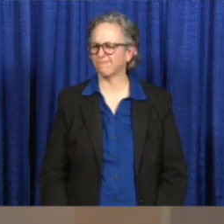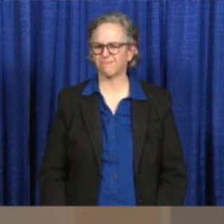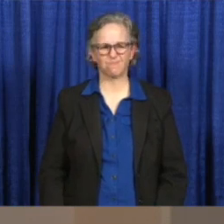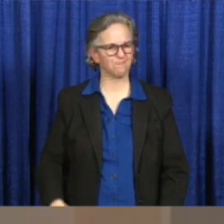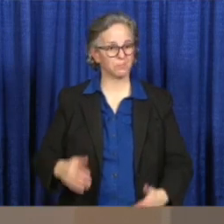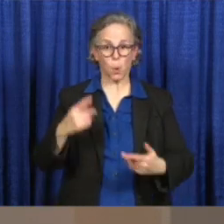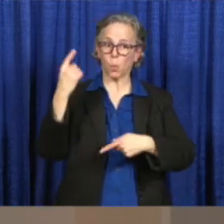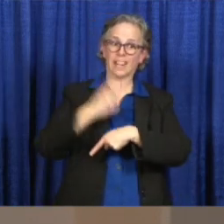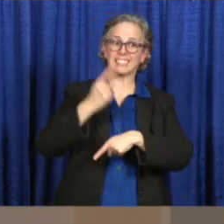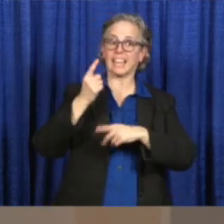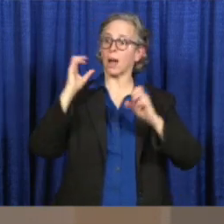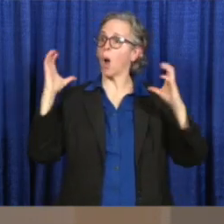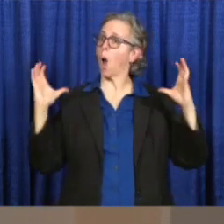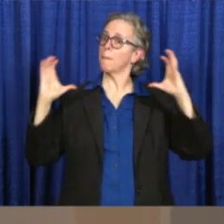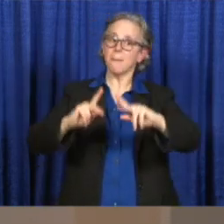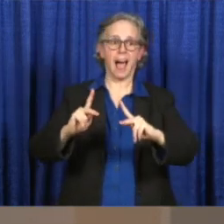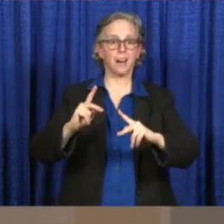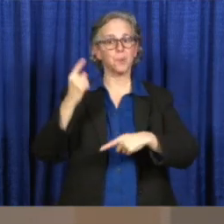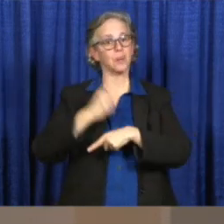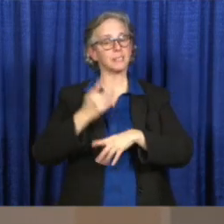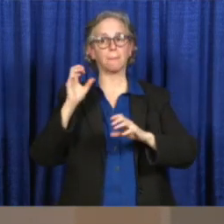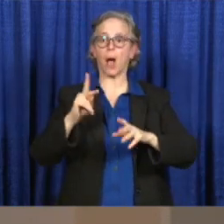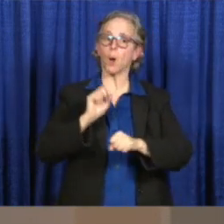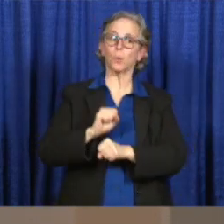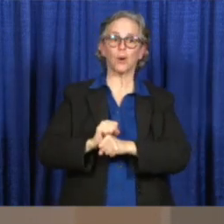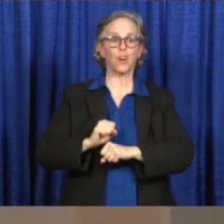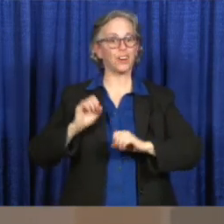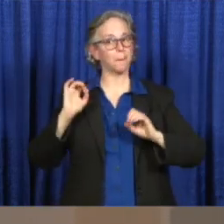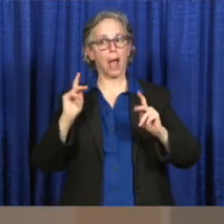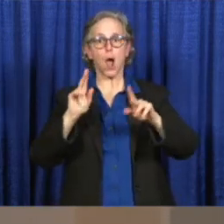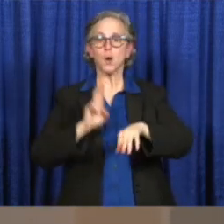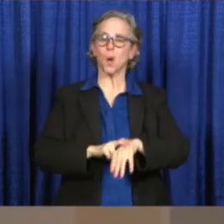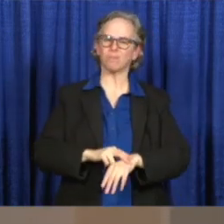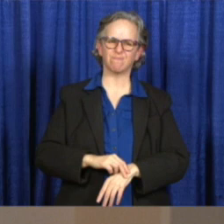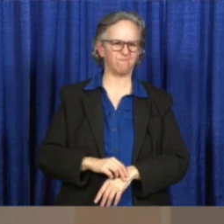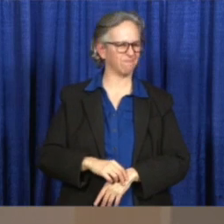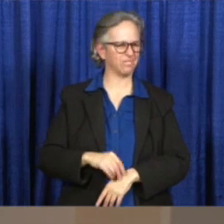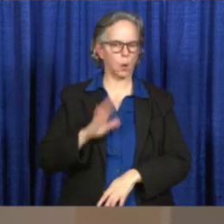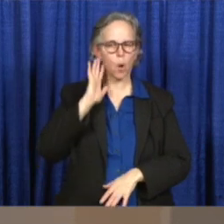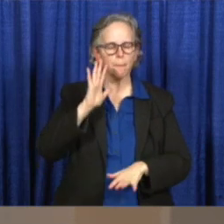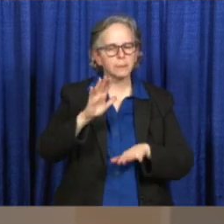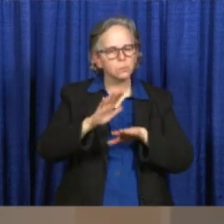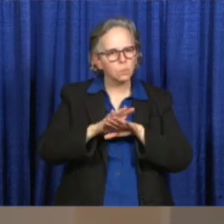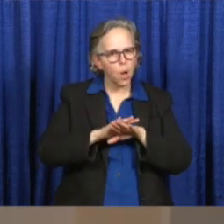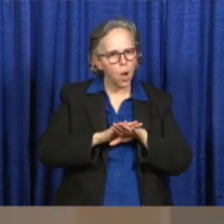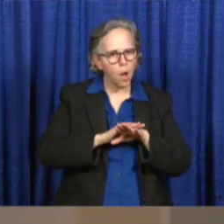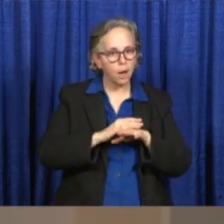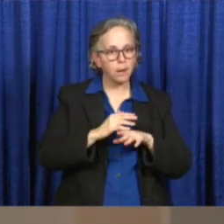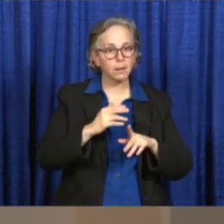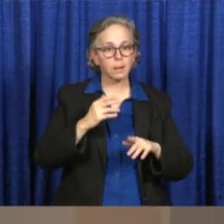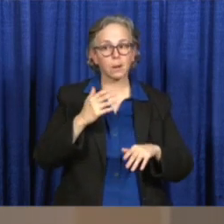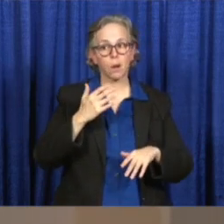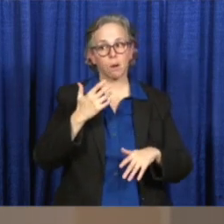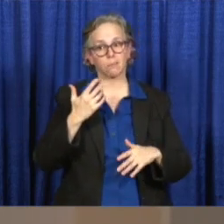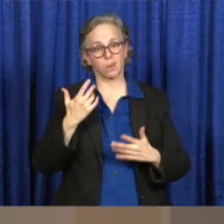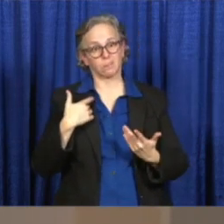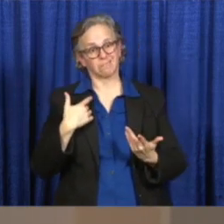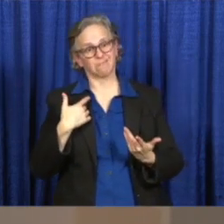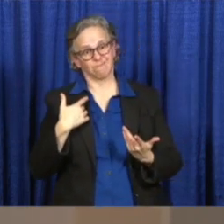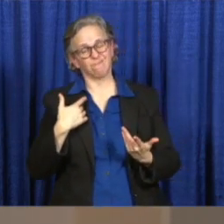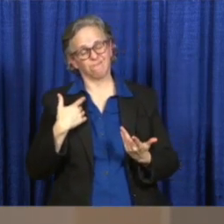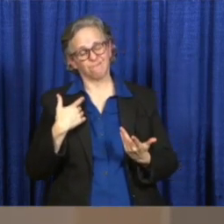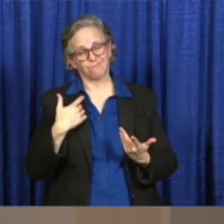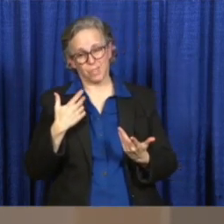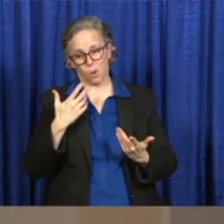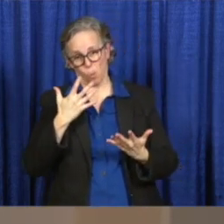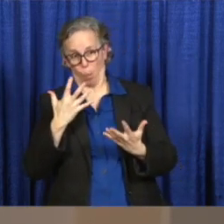back to normal. It's going to be an easing out, probably a lot slower than we ease. We didn't really ease in. We kind